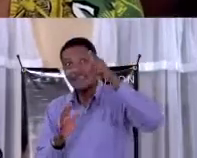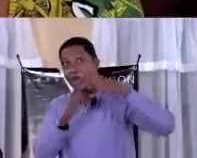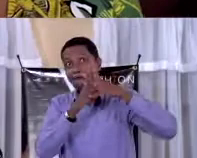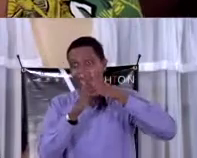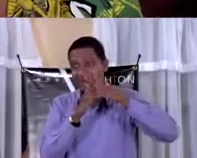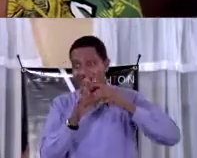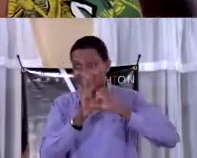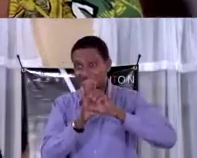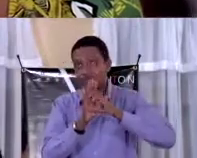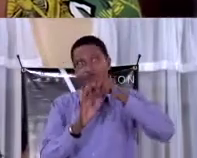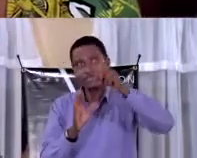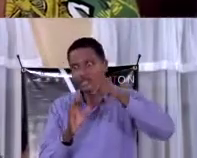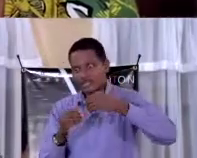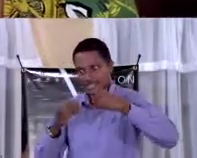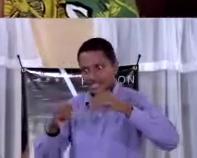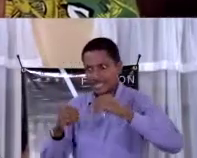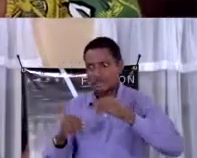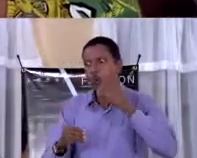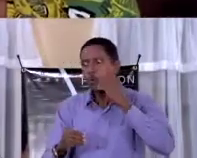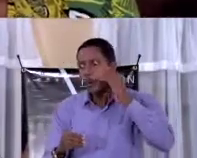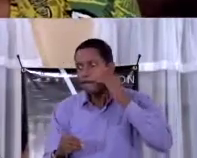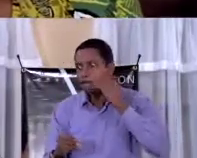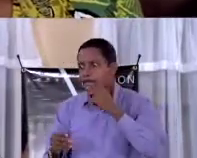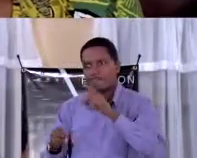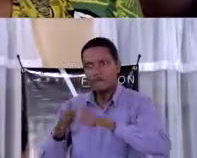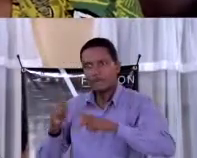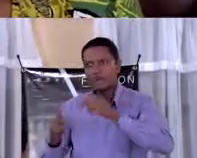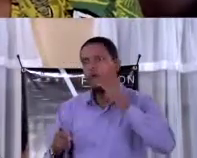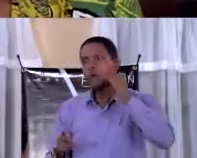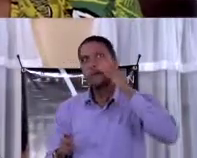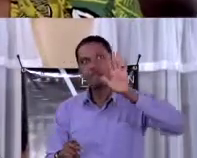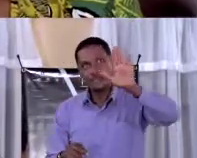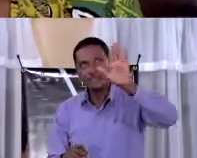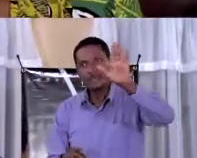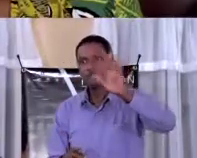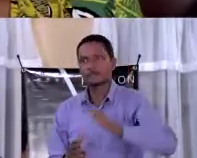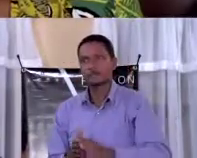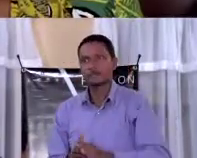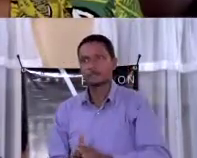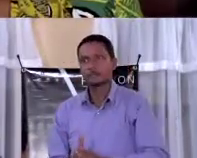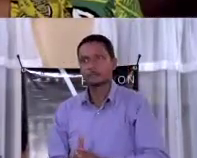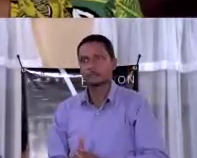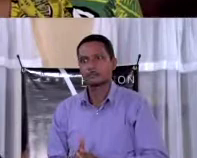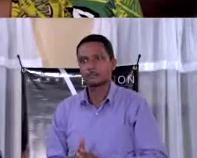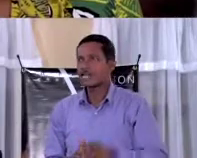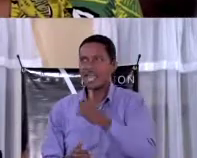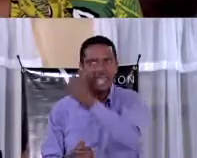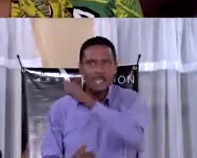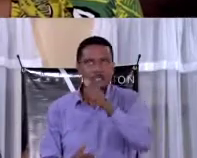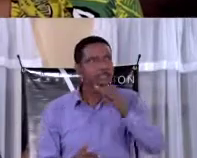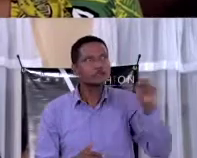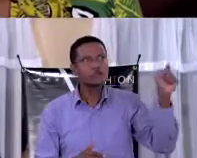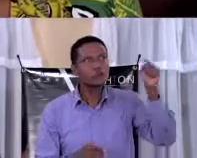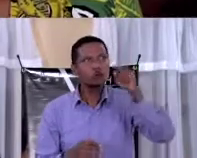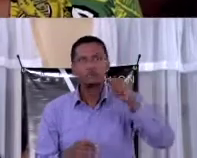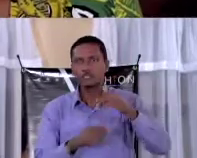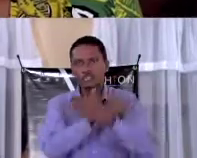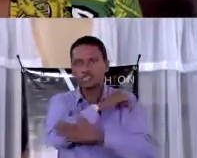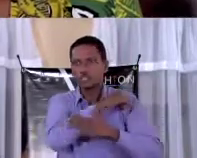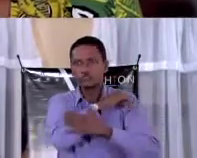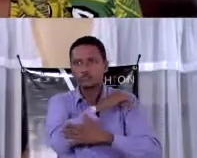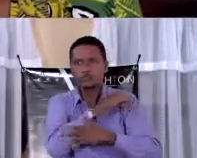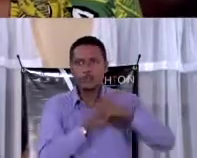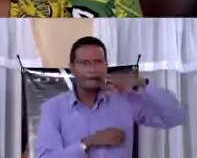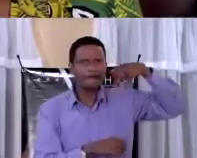What you see in Paris from Balmain is not what you're going to see in New York from Balmain. And that's very, very important. But